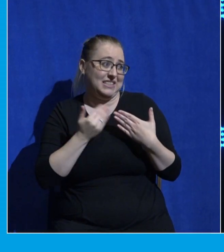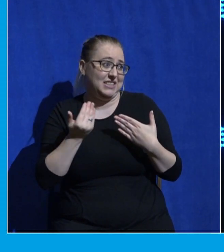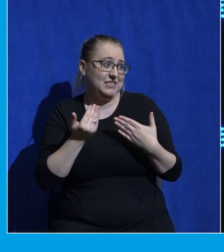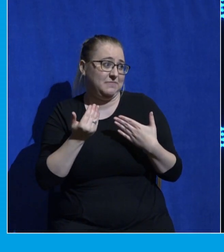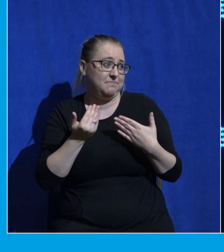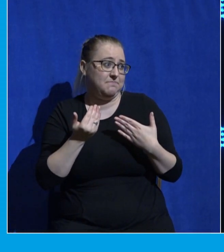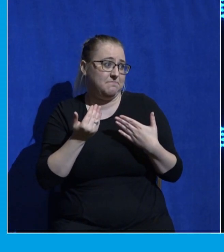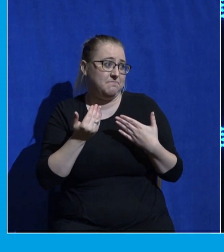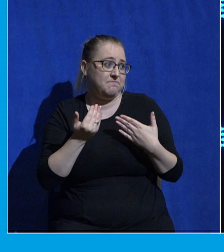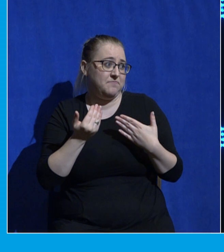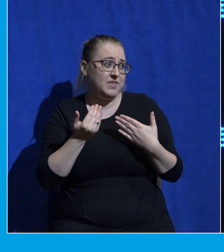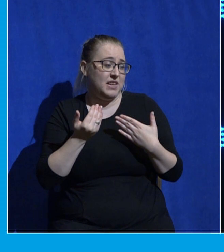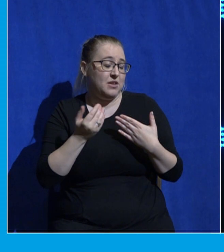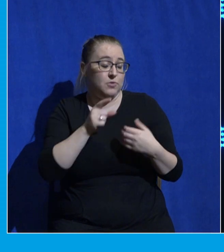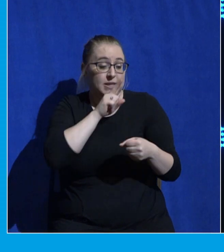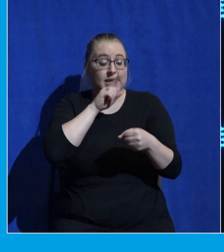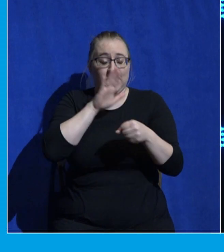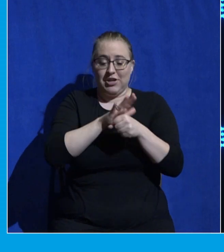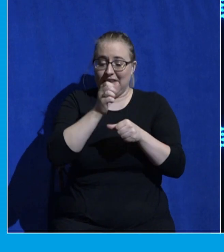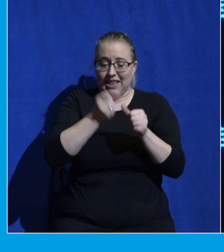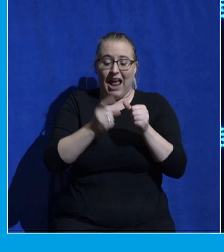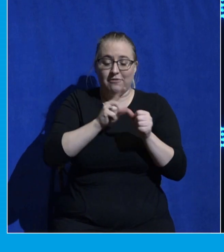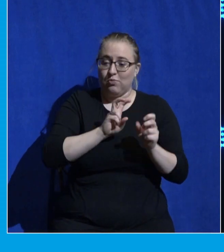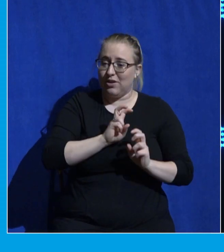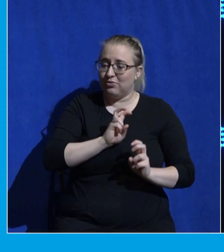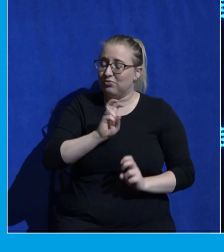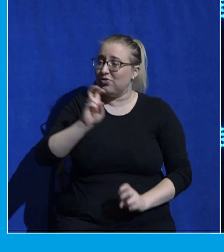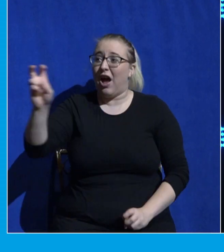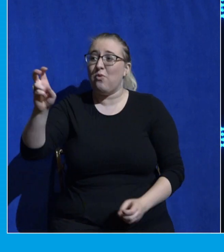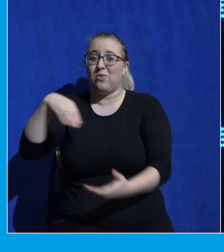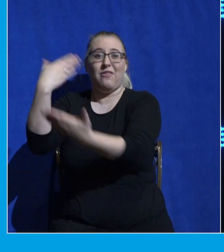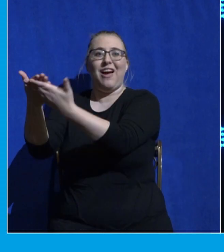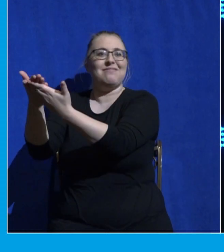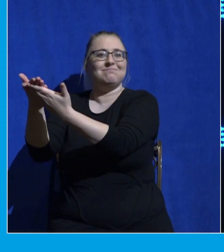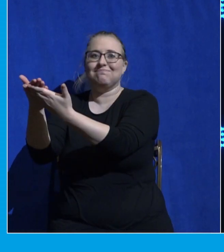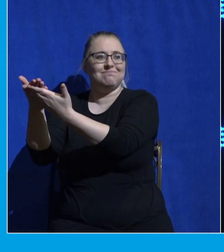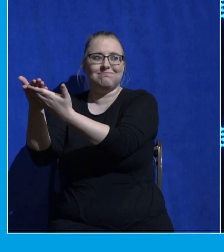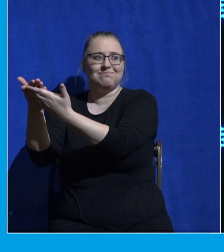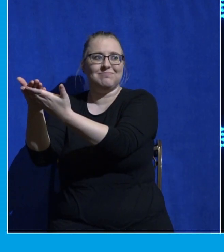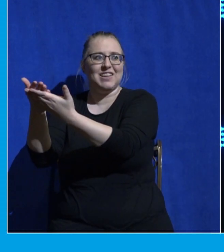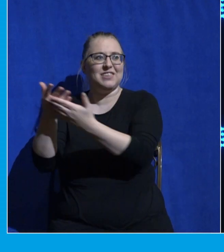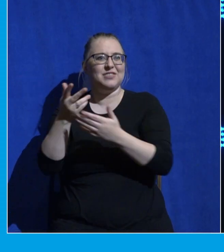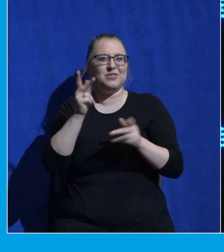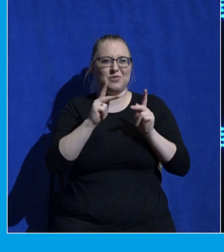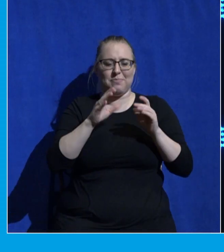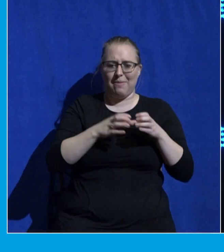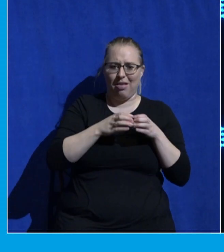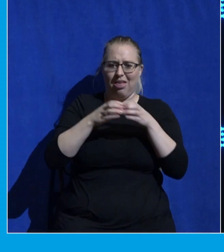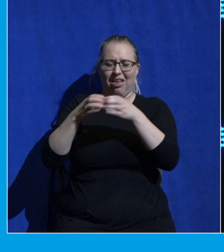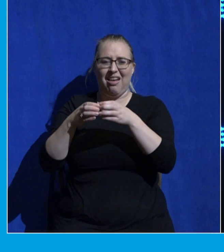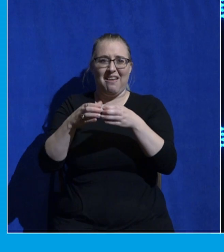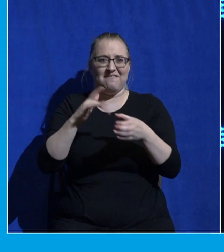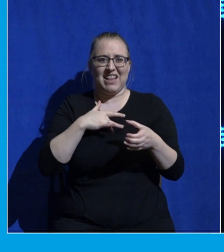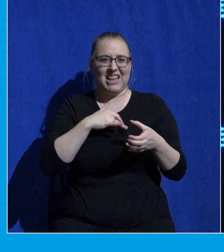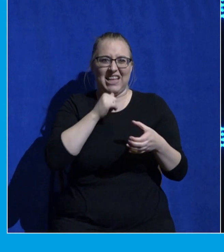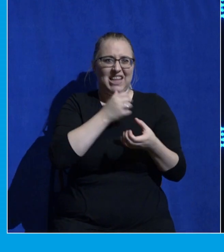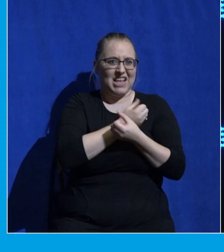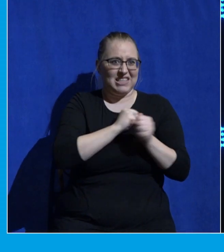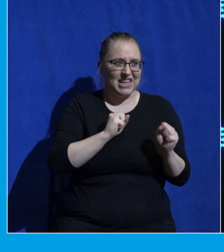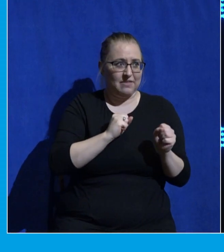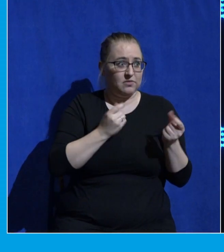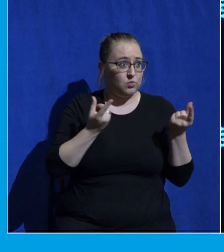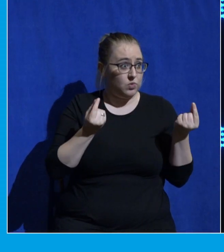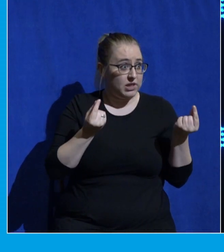were no guarantees that everyone would make it. They felt fragile and vulnerable and unsafe, so they sang